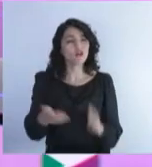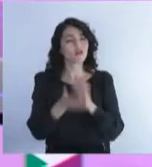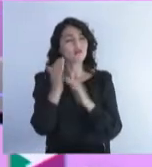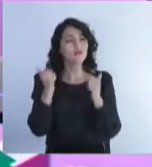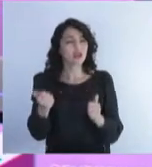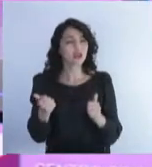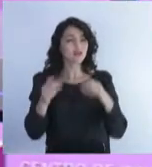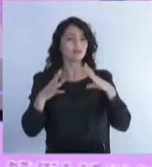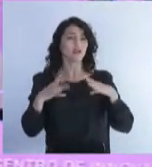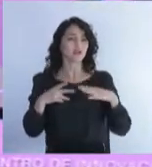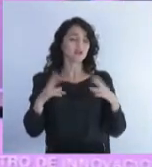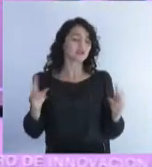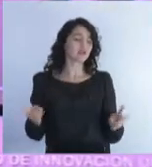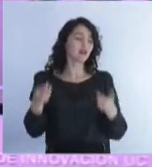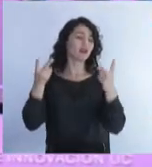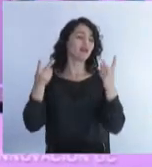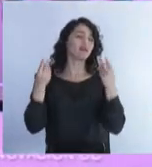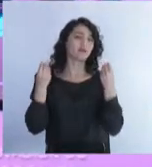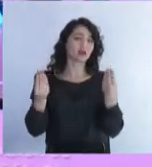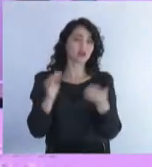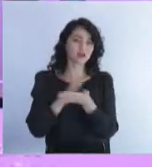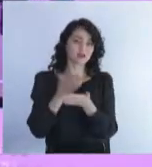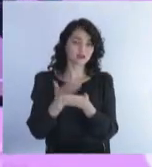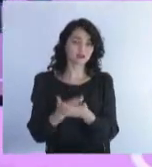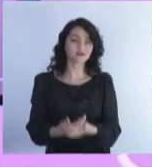May you have well-being.